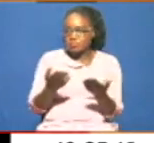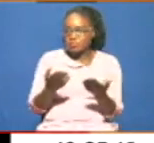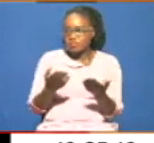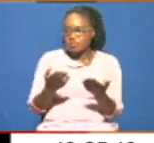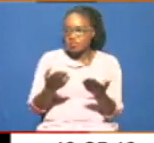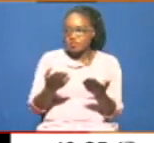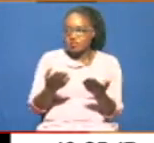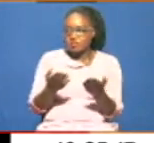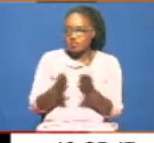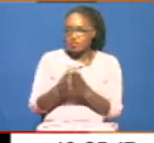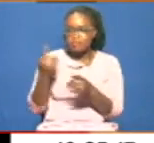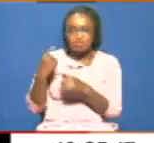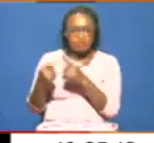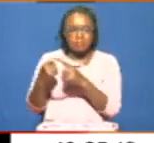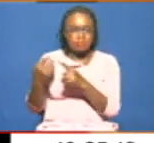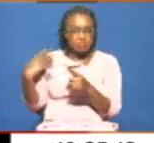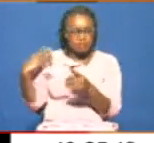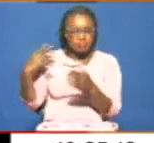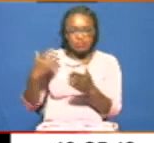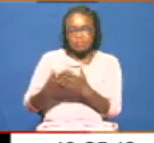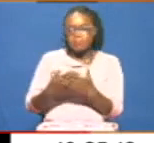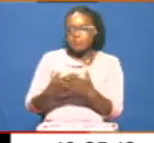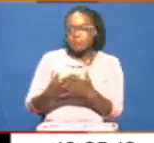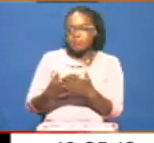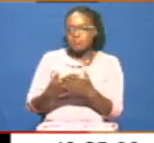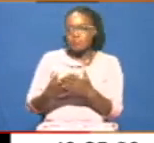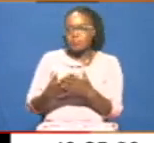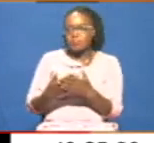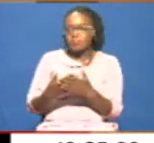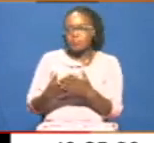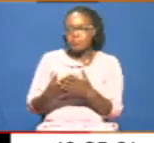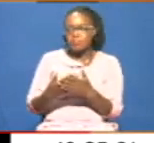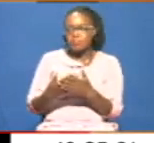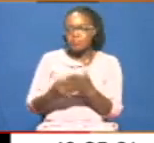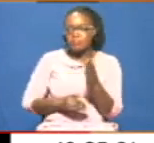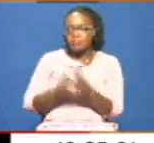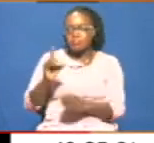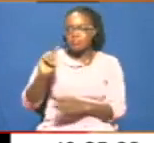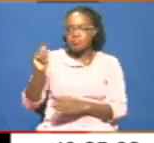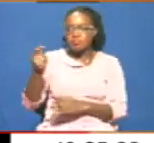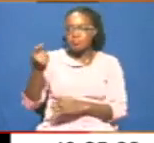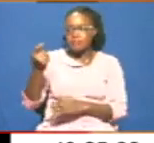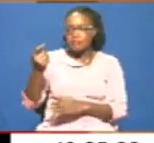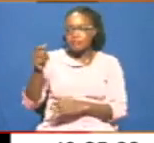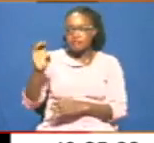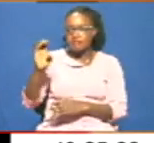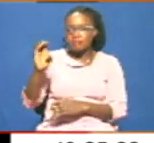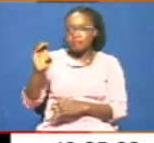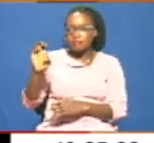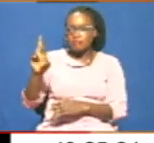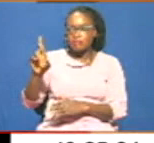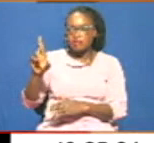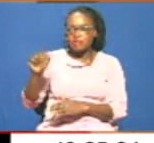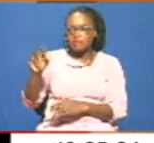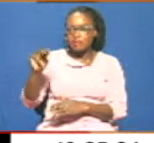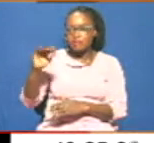the decades. The development, as we're seeing, since the development of the Kenya Ceramic Jiko in the early to mid 80s, it has been done